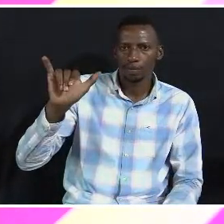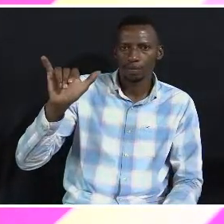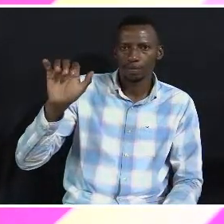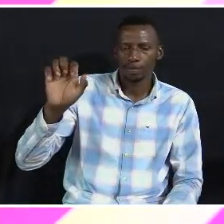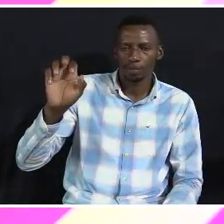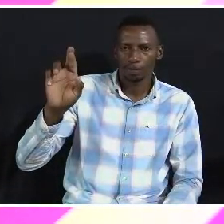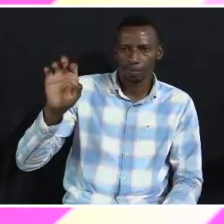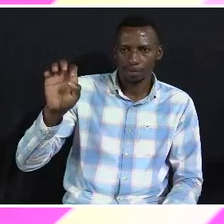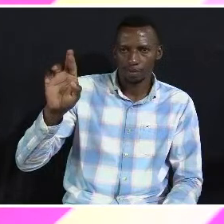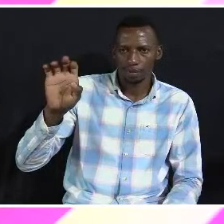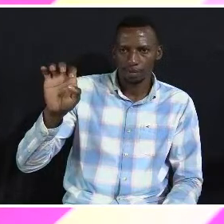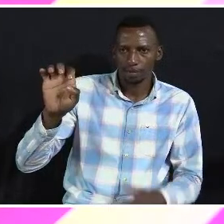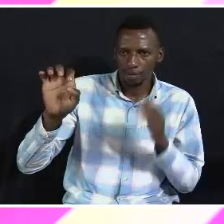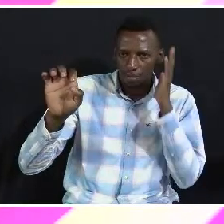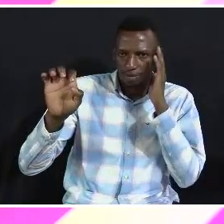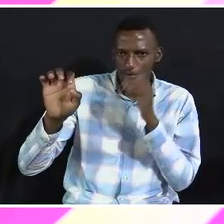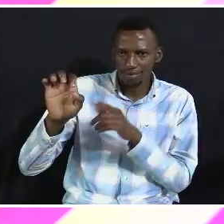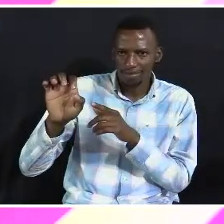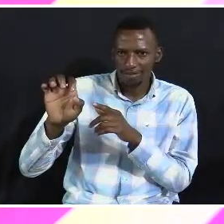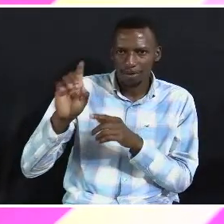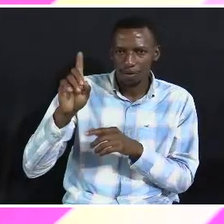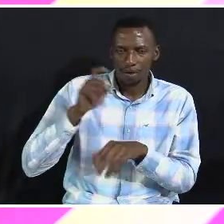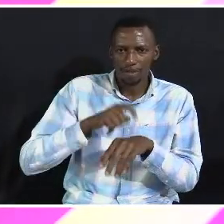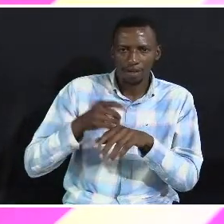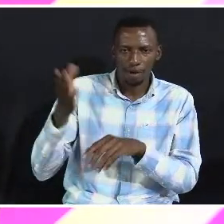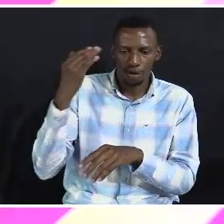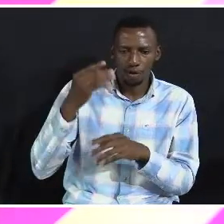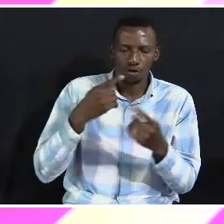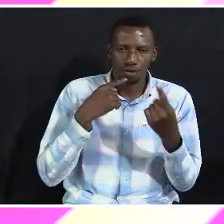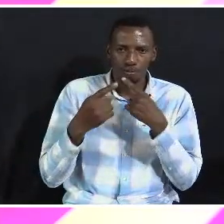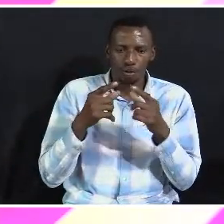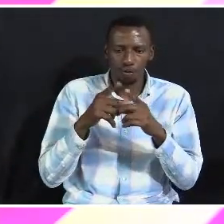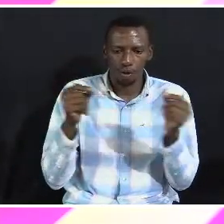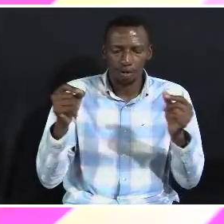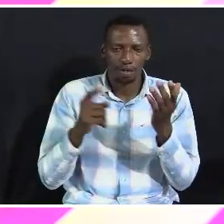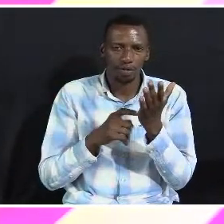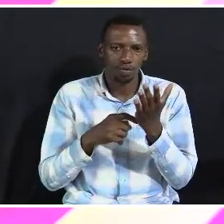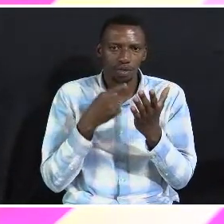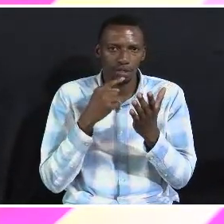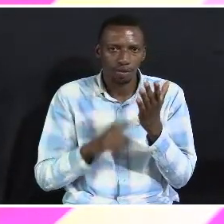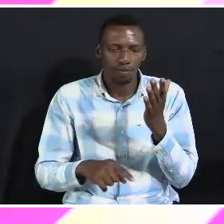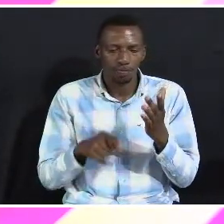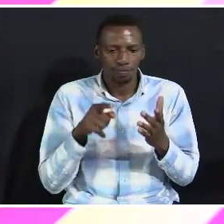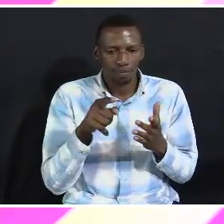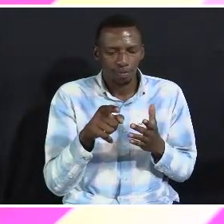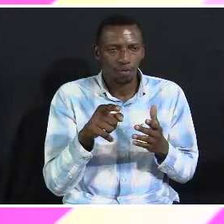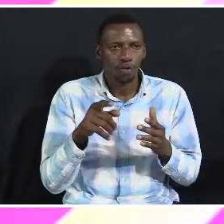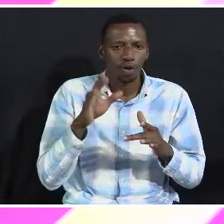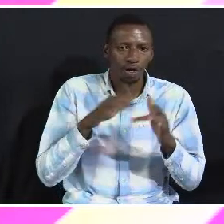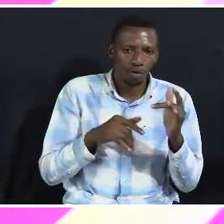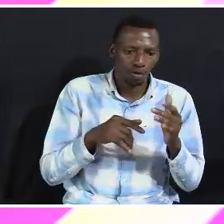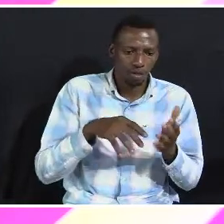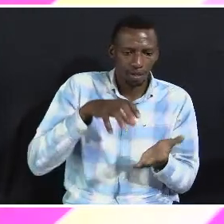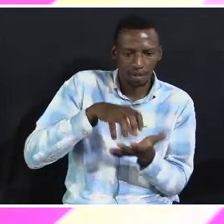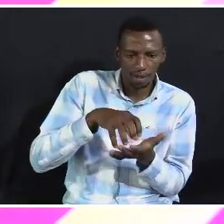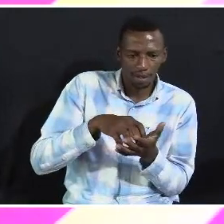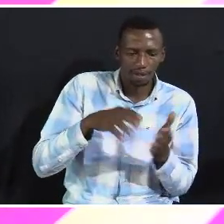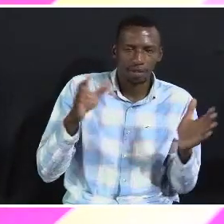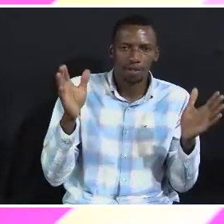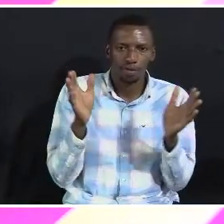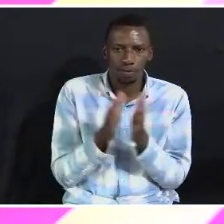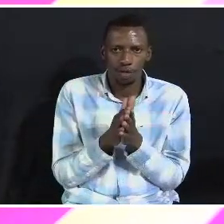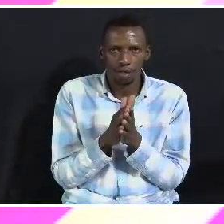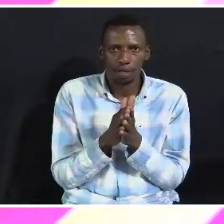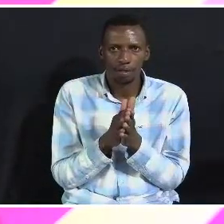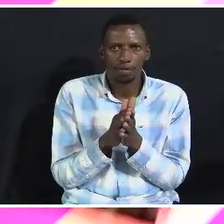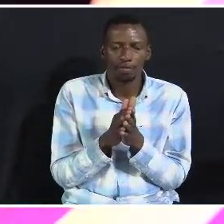spoke a statement in Kiswahili, and they said, uwezi kufanya kesi na fisi, ikiwa hakimu ni